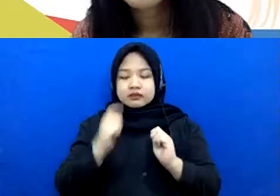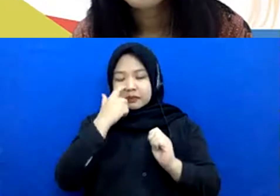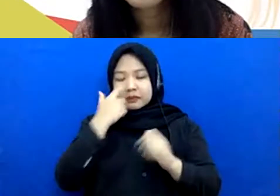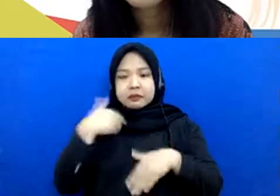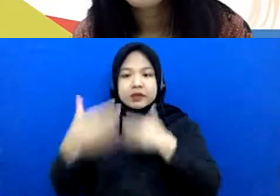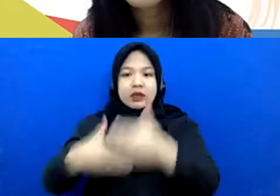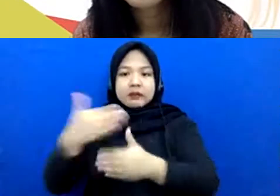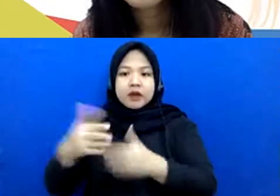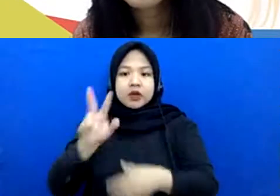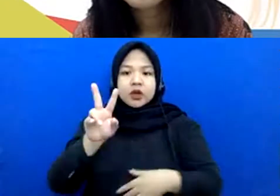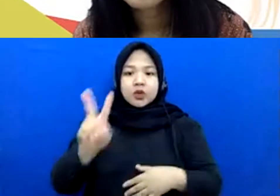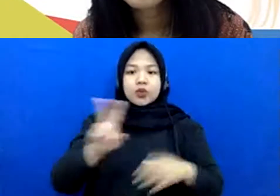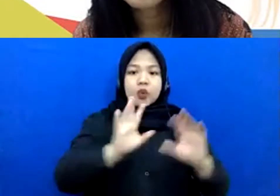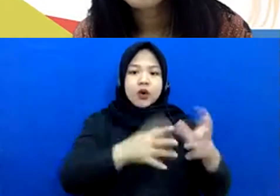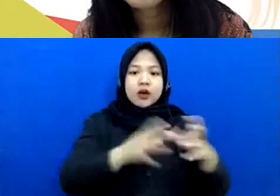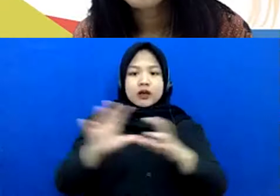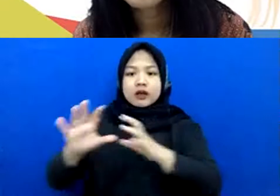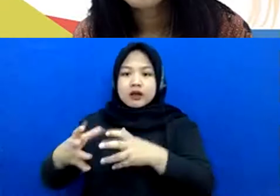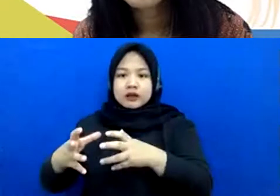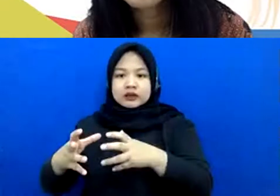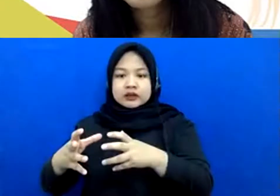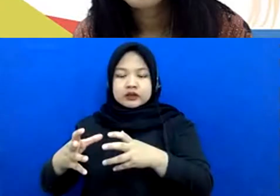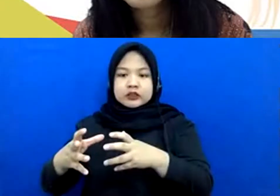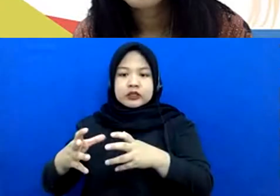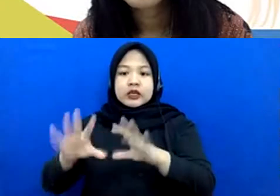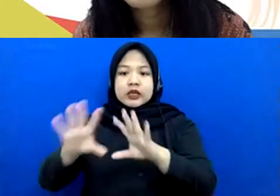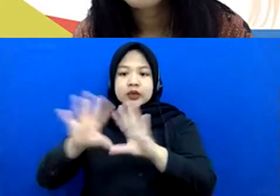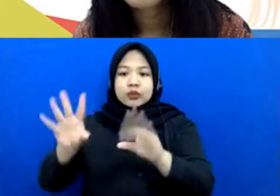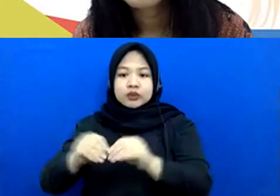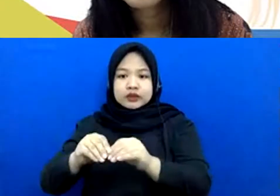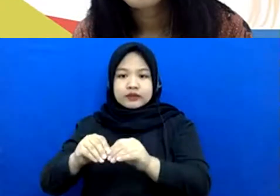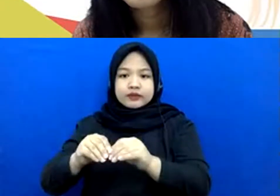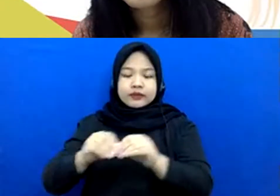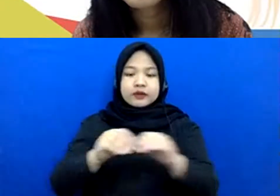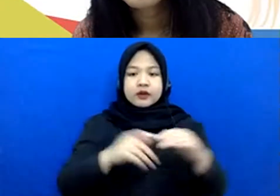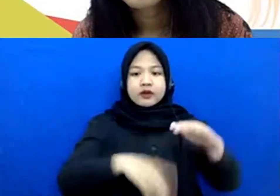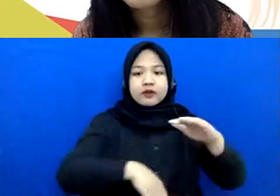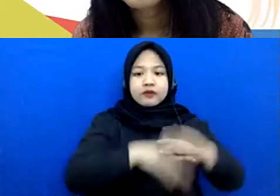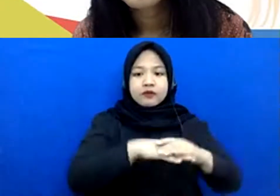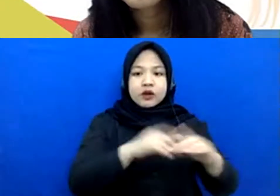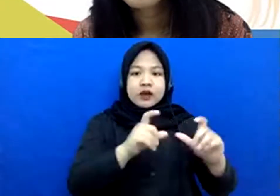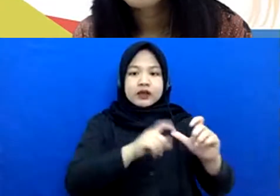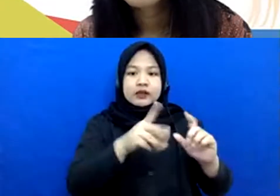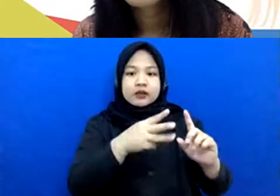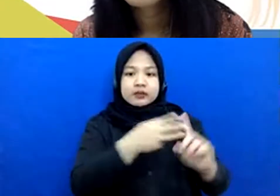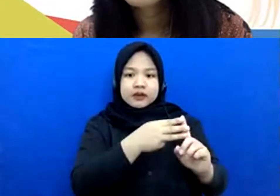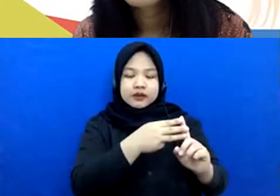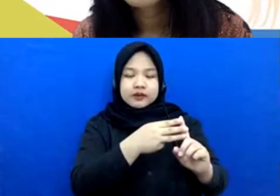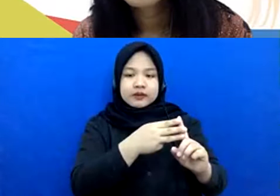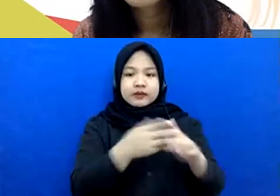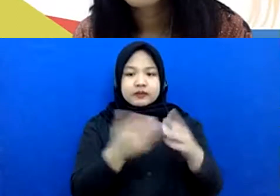two type of classes, which is we call it inclusive and fully special education class. So in